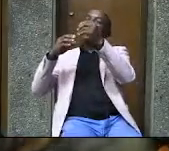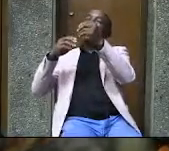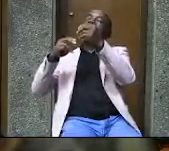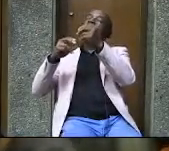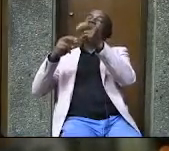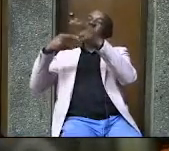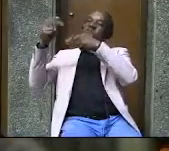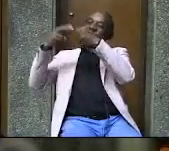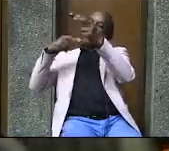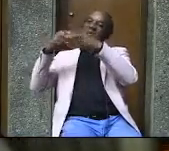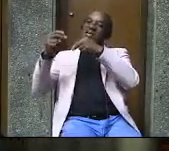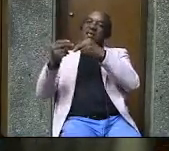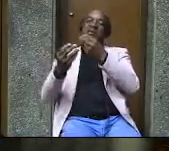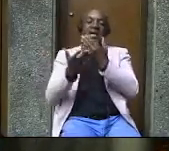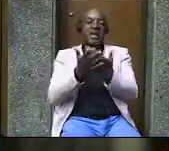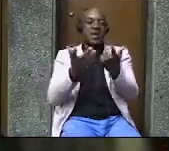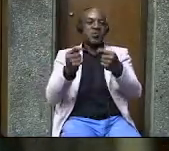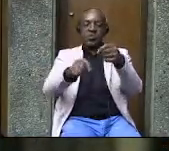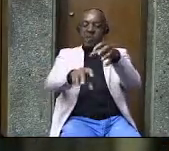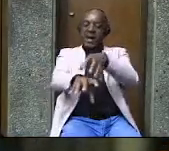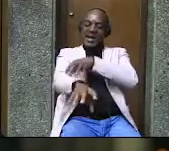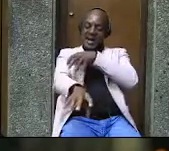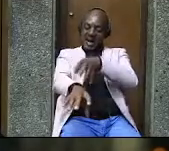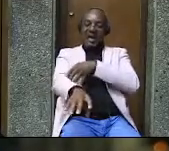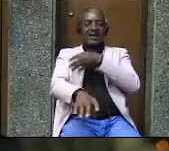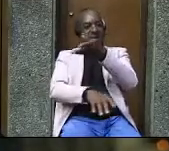i-agriculture. Enye engikhuluma ngayo lapho